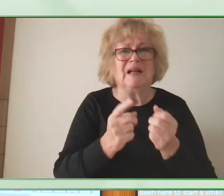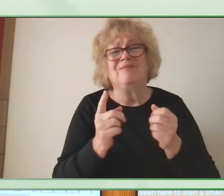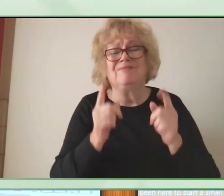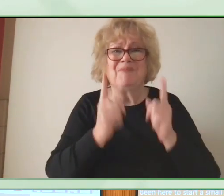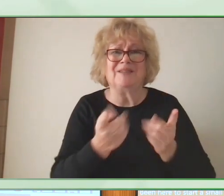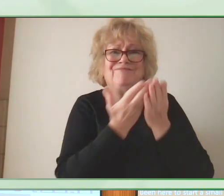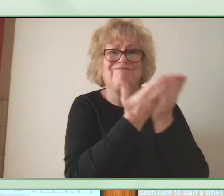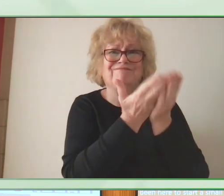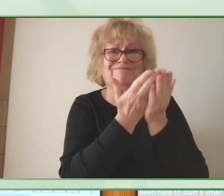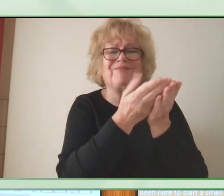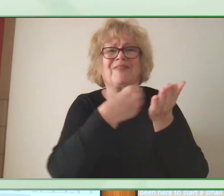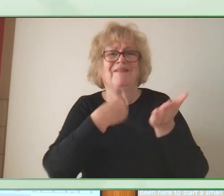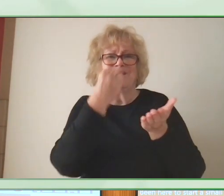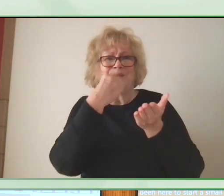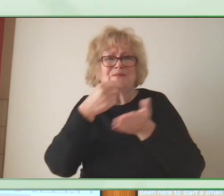she now